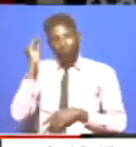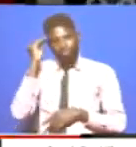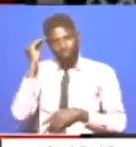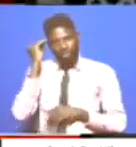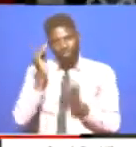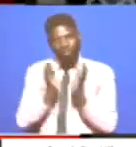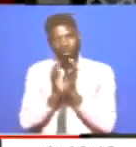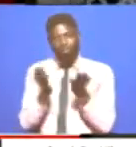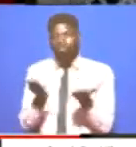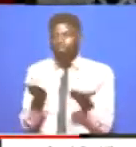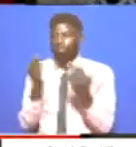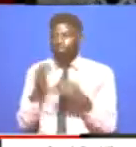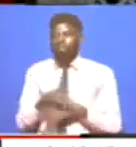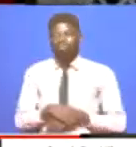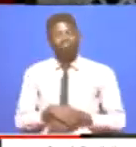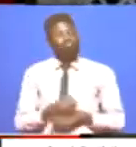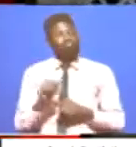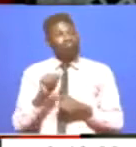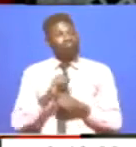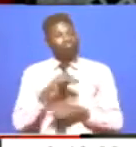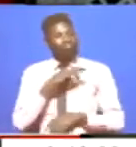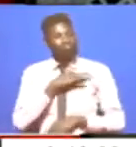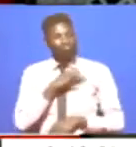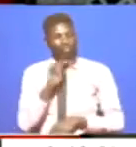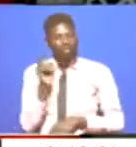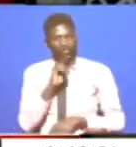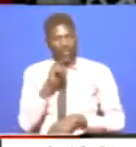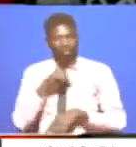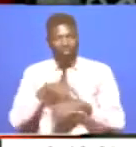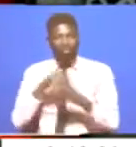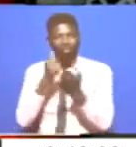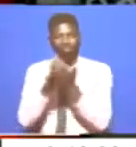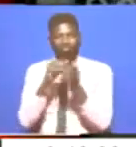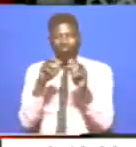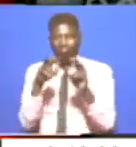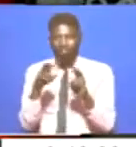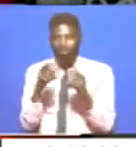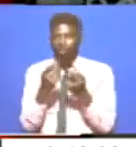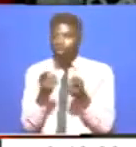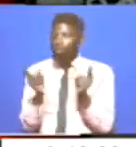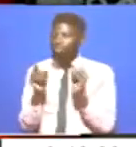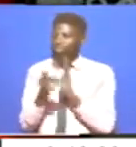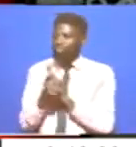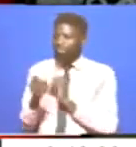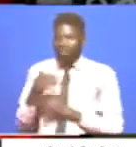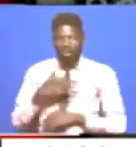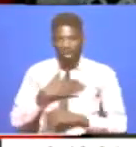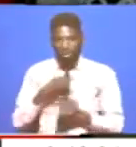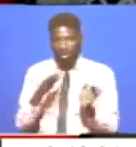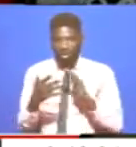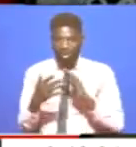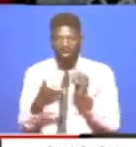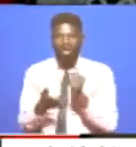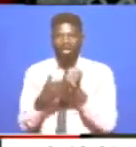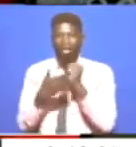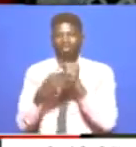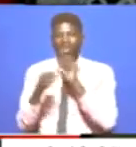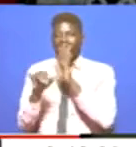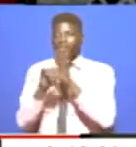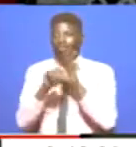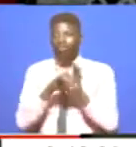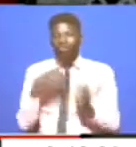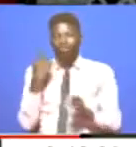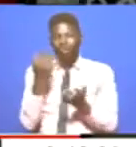training is really beneficial. So when you do an audit of all our skills, it helps you to identify who needs